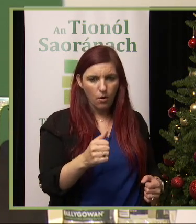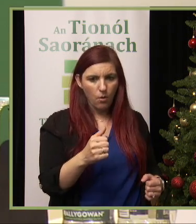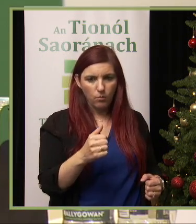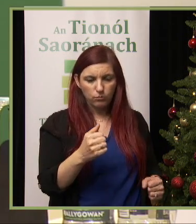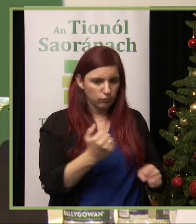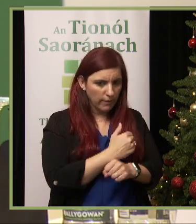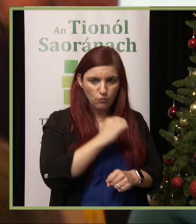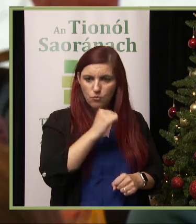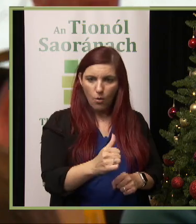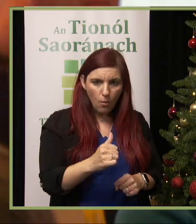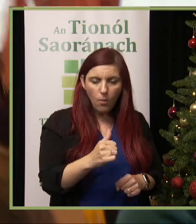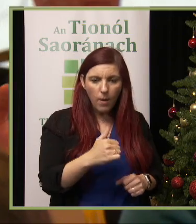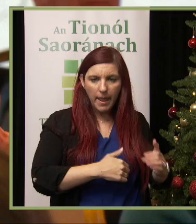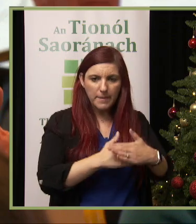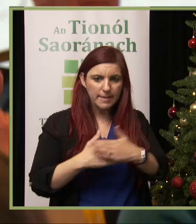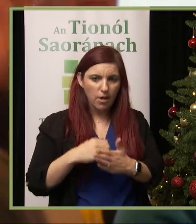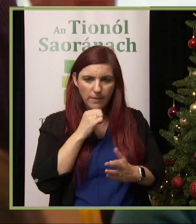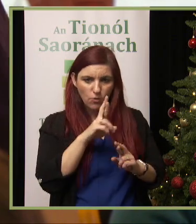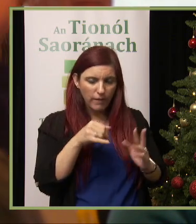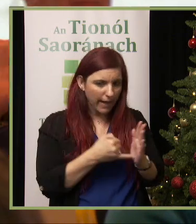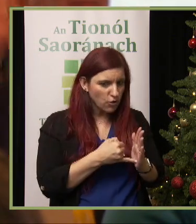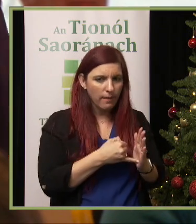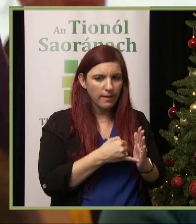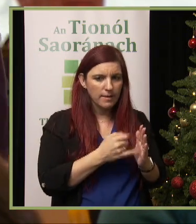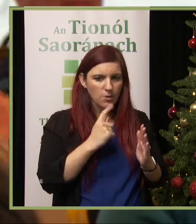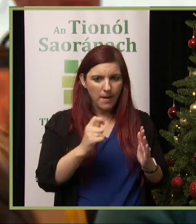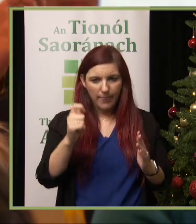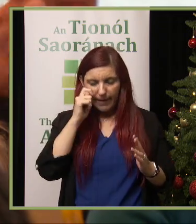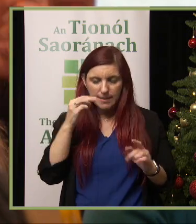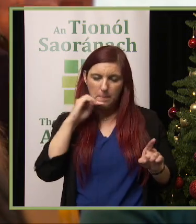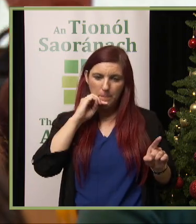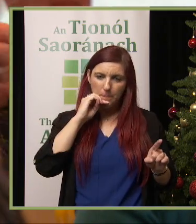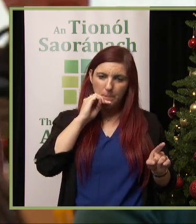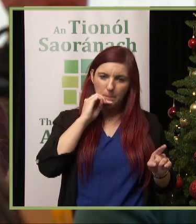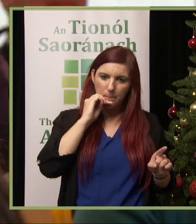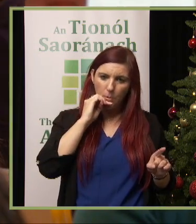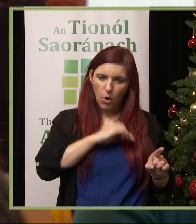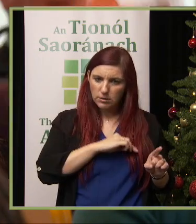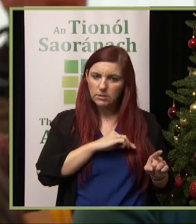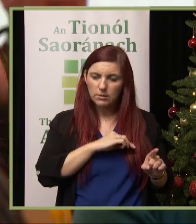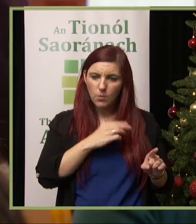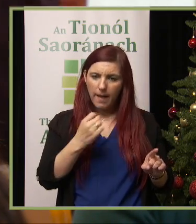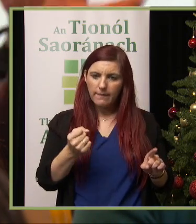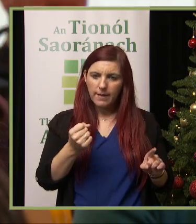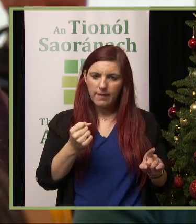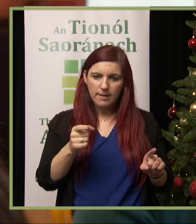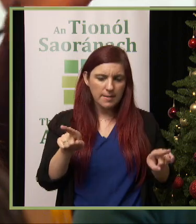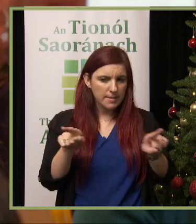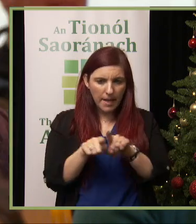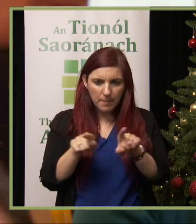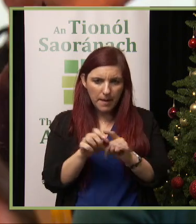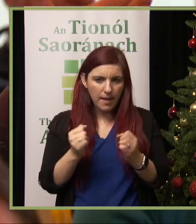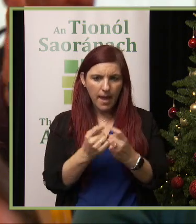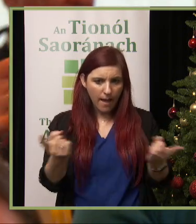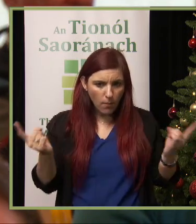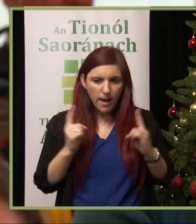recording anywhere, and there's no regulation. And I think it's important, and also tidy towns, everyone else